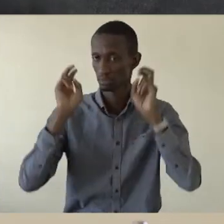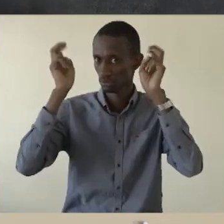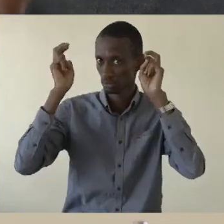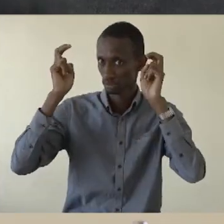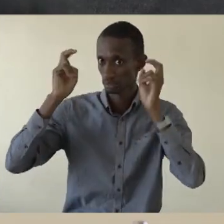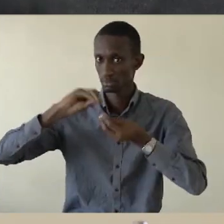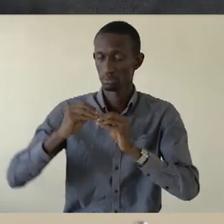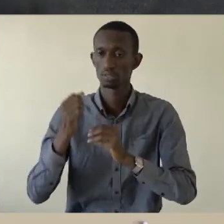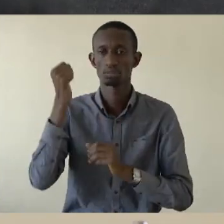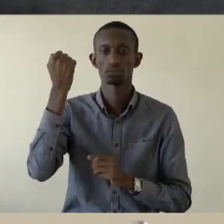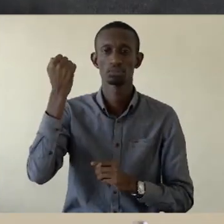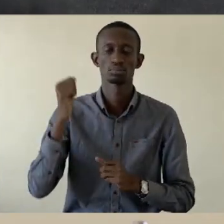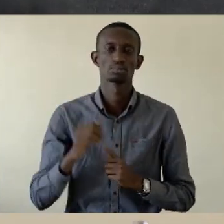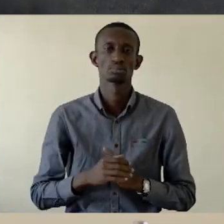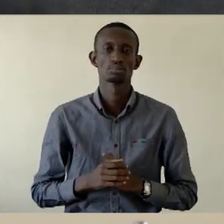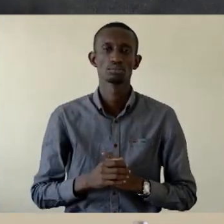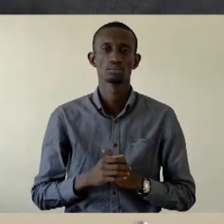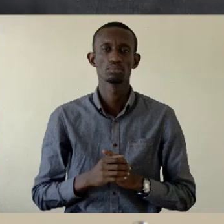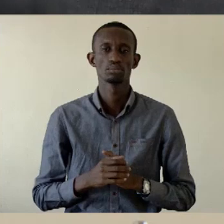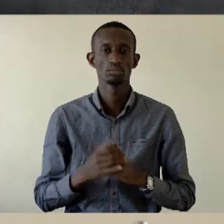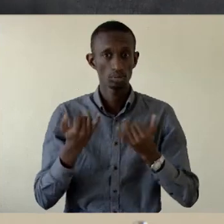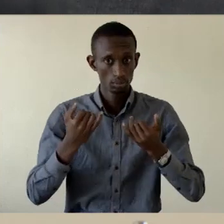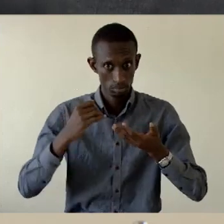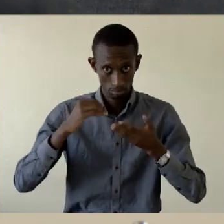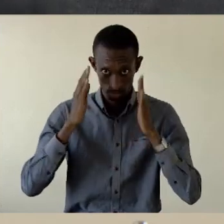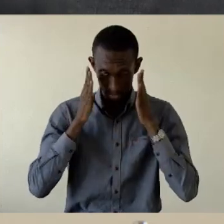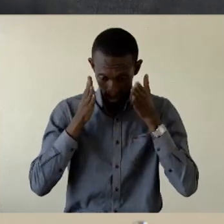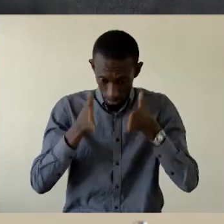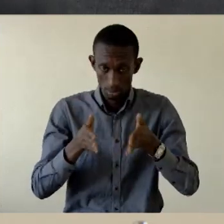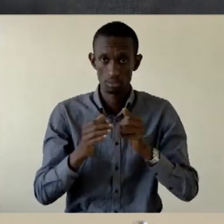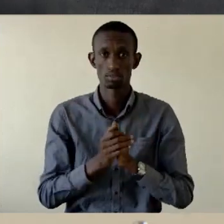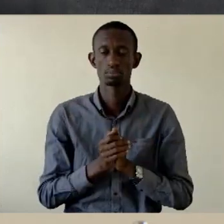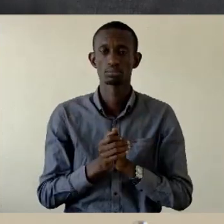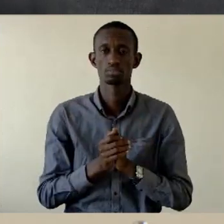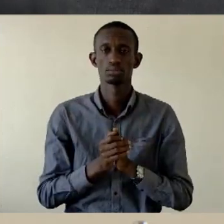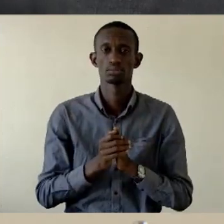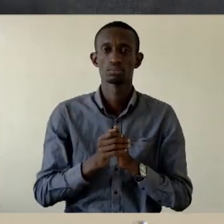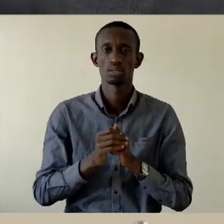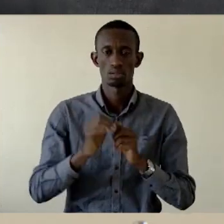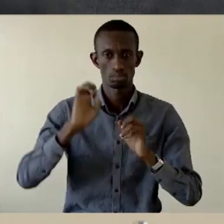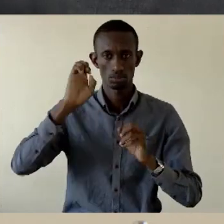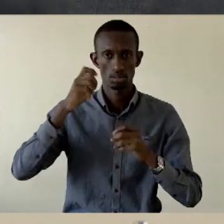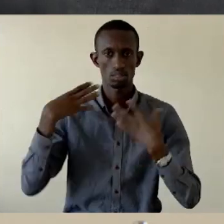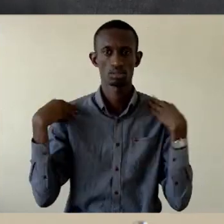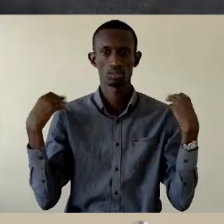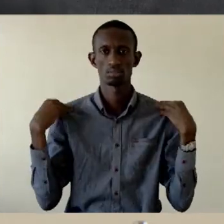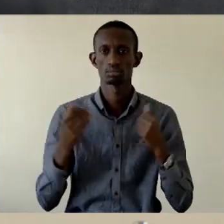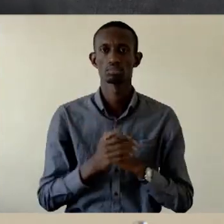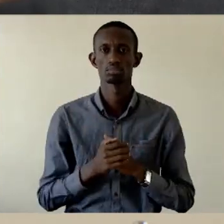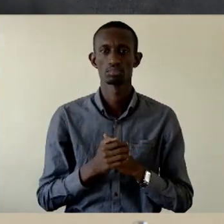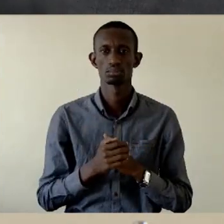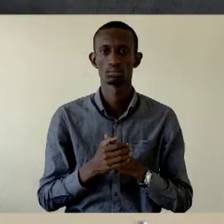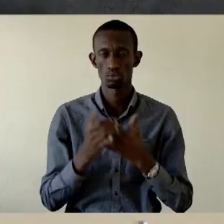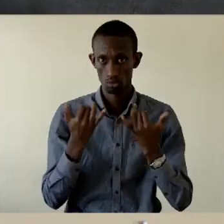have covered a lot in this unit, today we will focus on the exercises. So today's lesson is